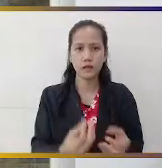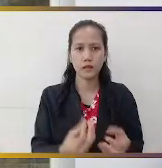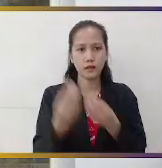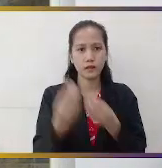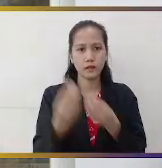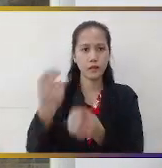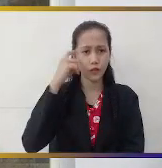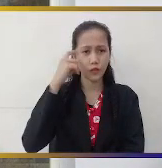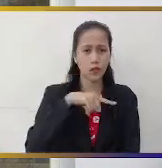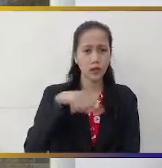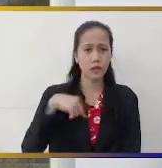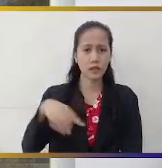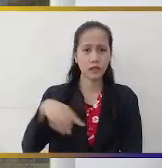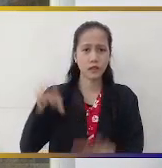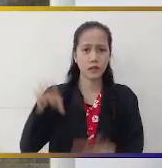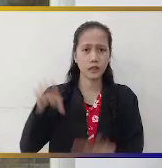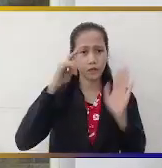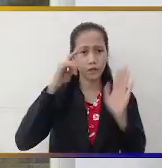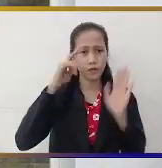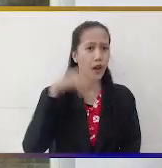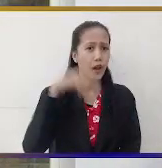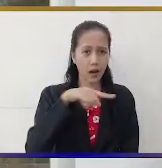back.